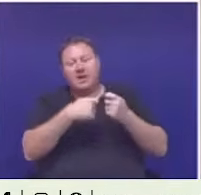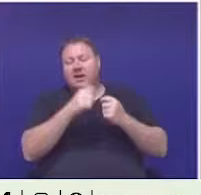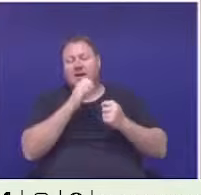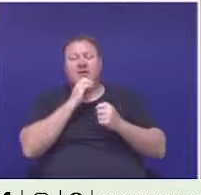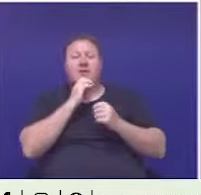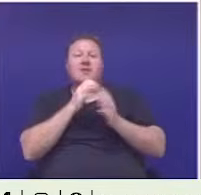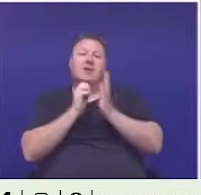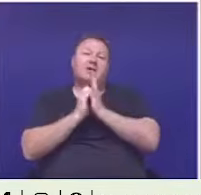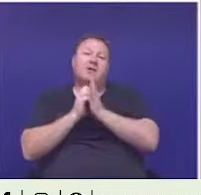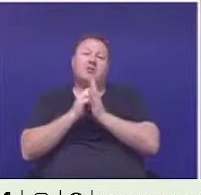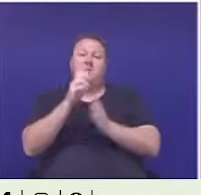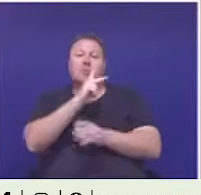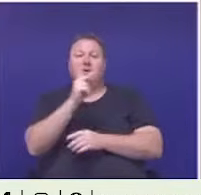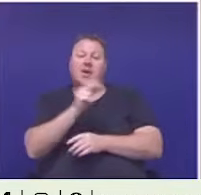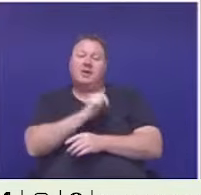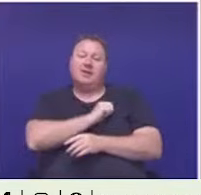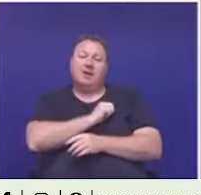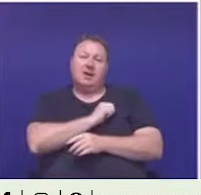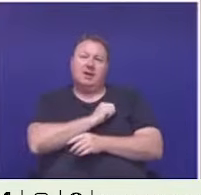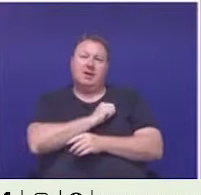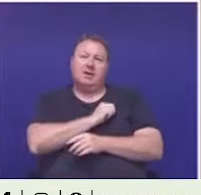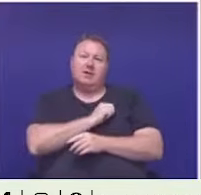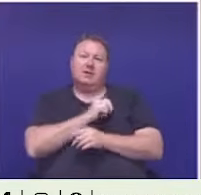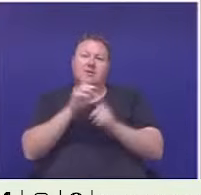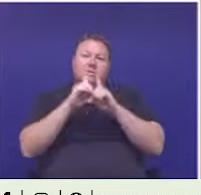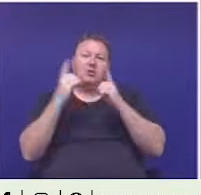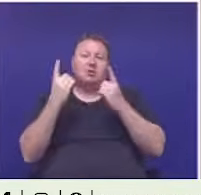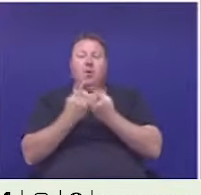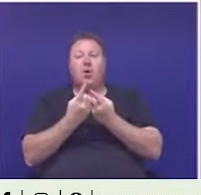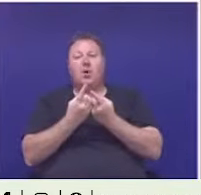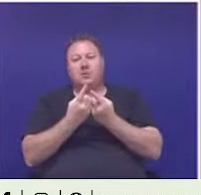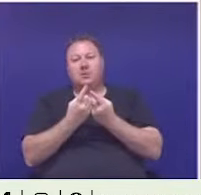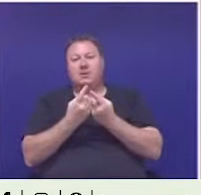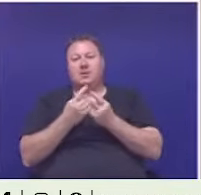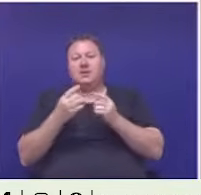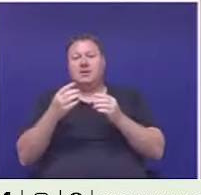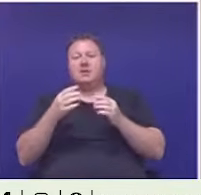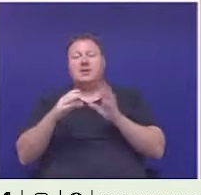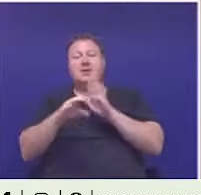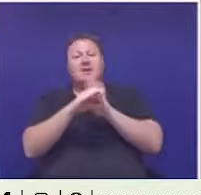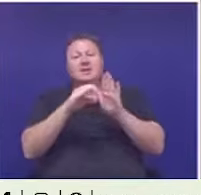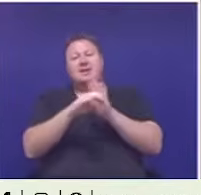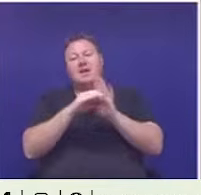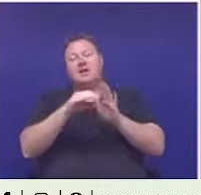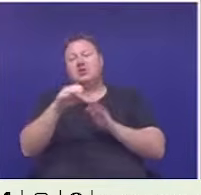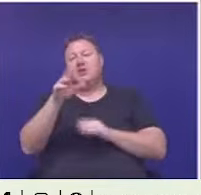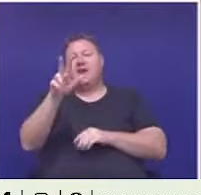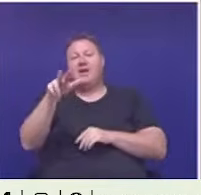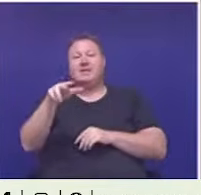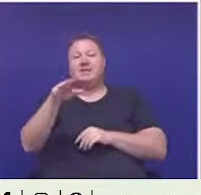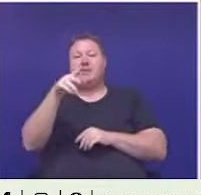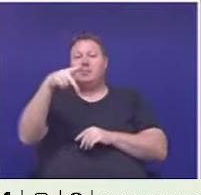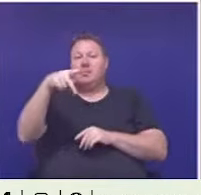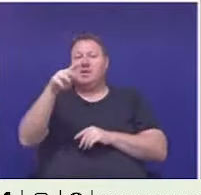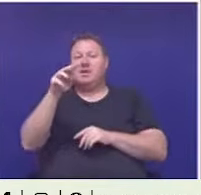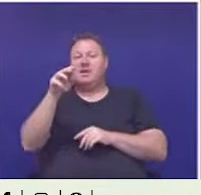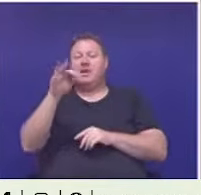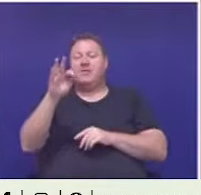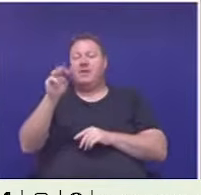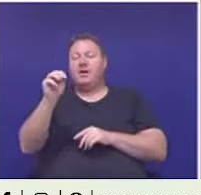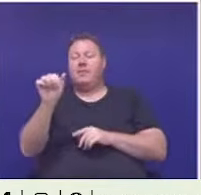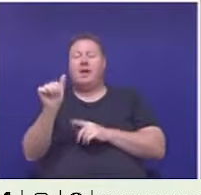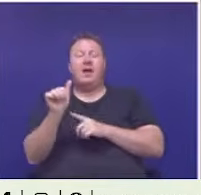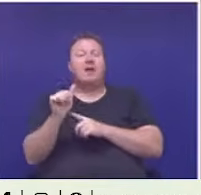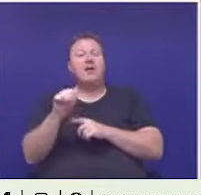instance, in KwaZulu-Natal, that department was placed under Section 18 of the PFMA because obviously of